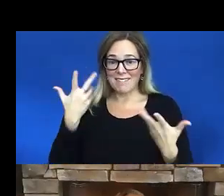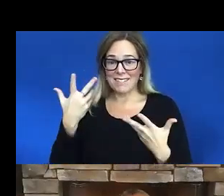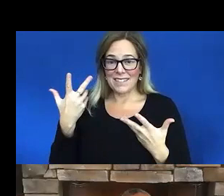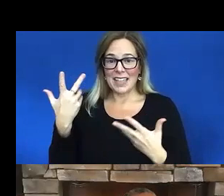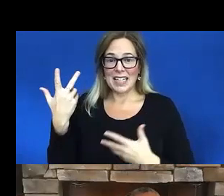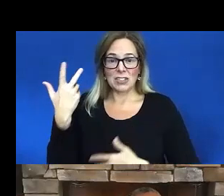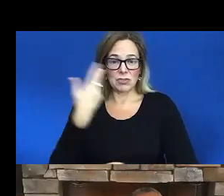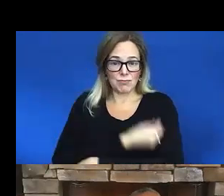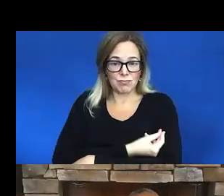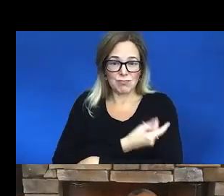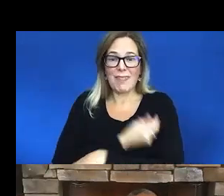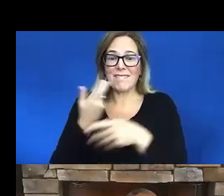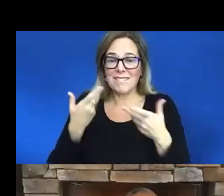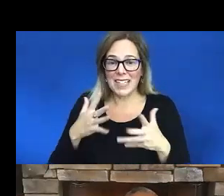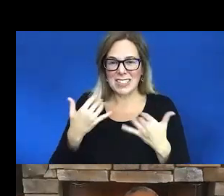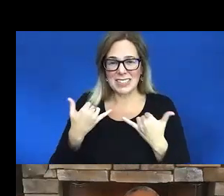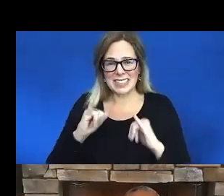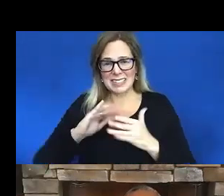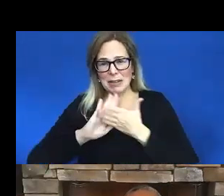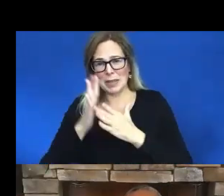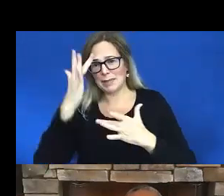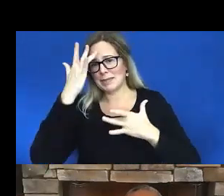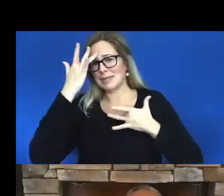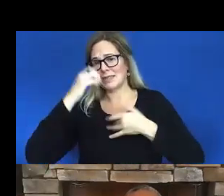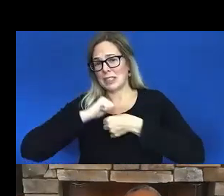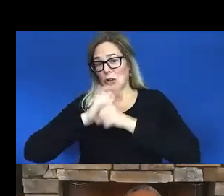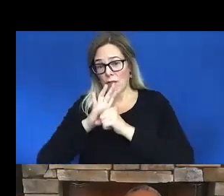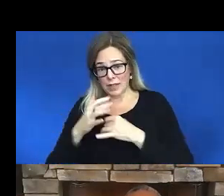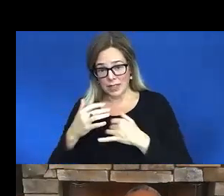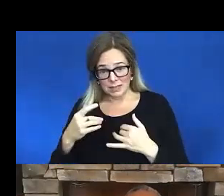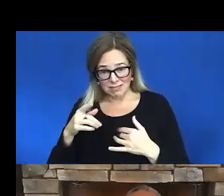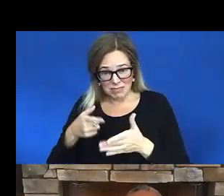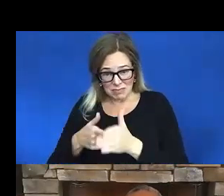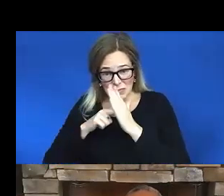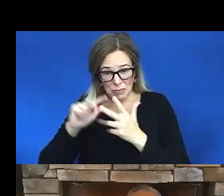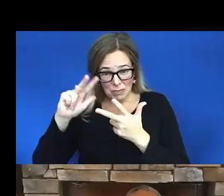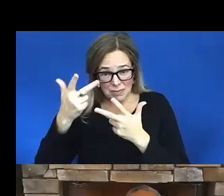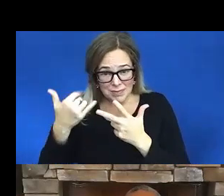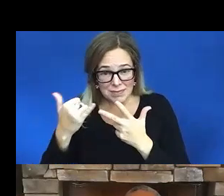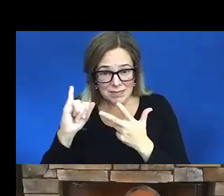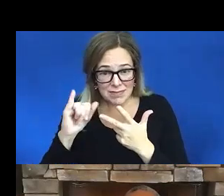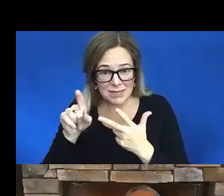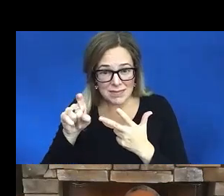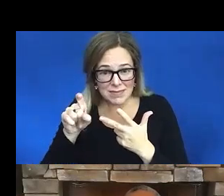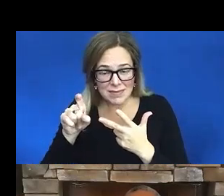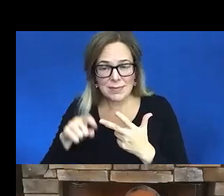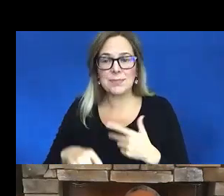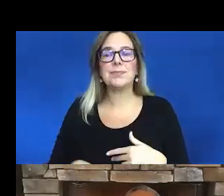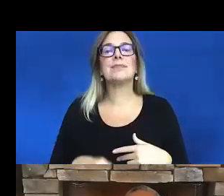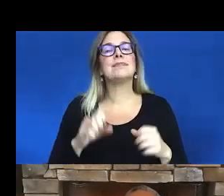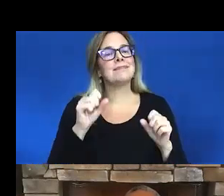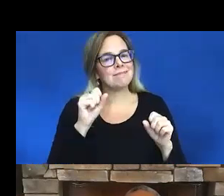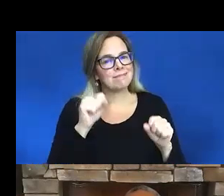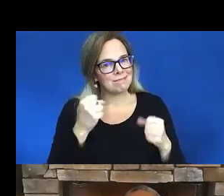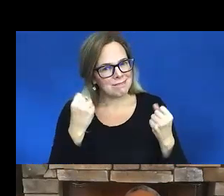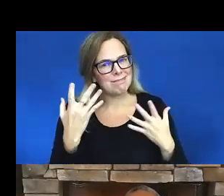case still get a booster? Yeah, there's the number of questions around the permutations of what can